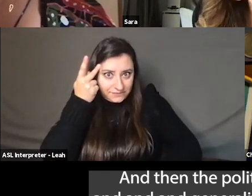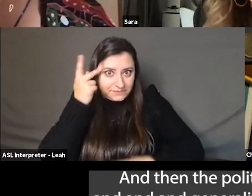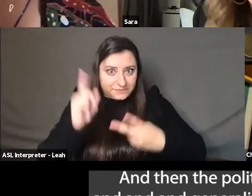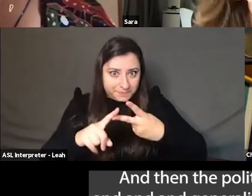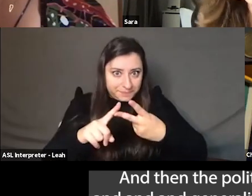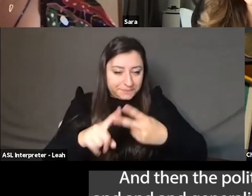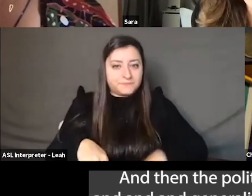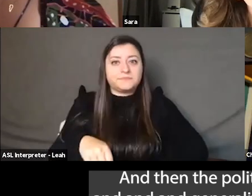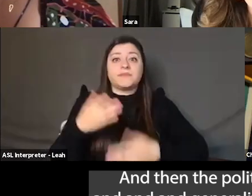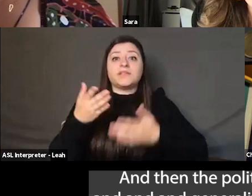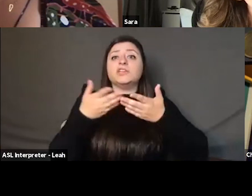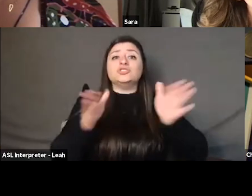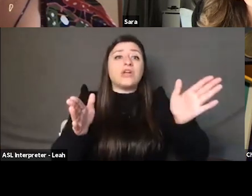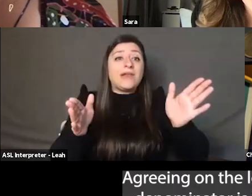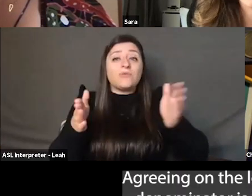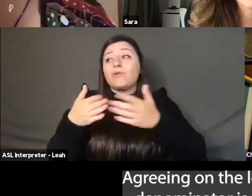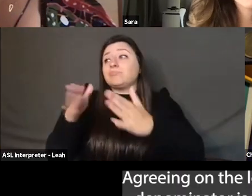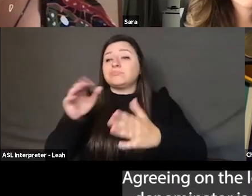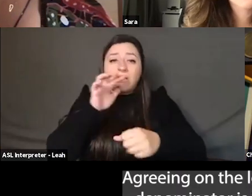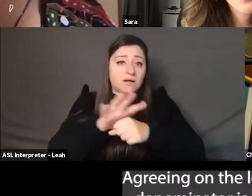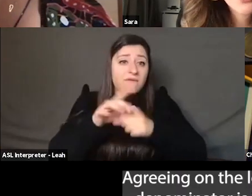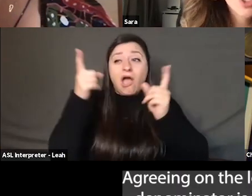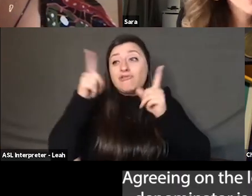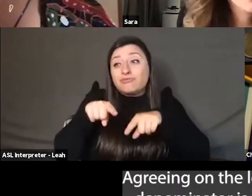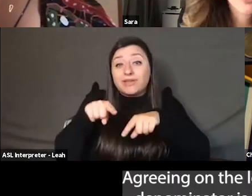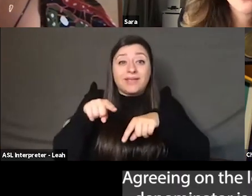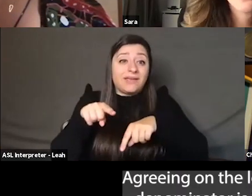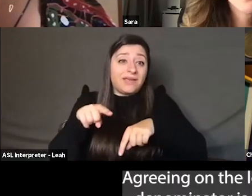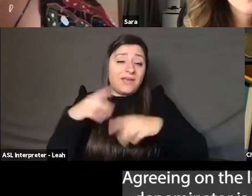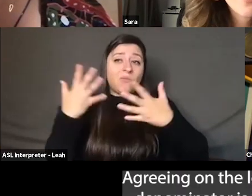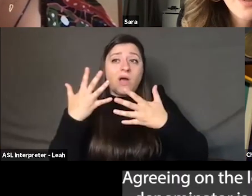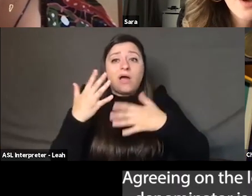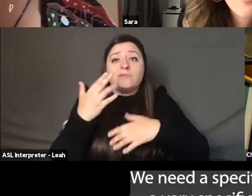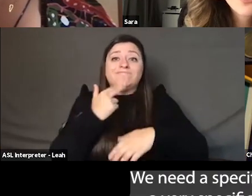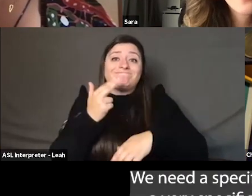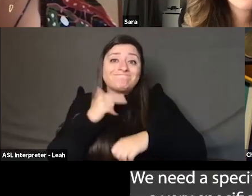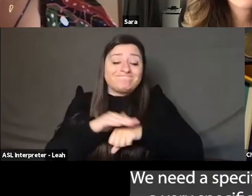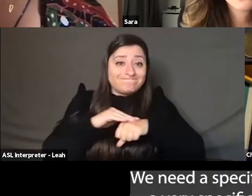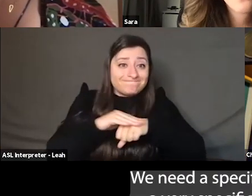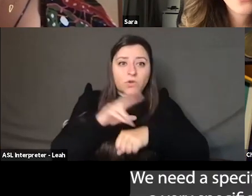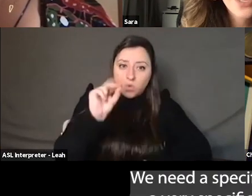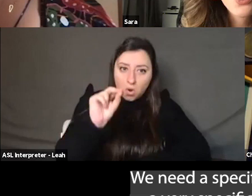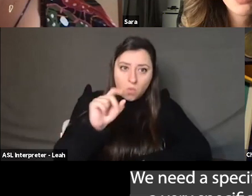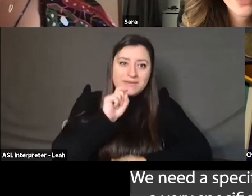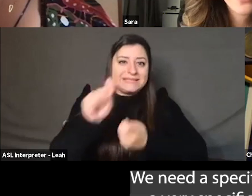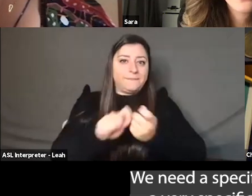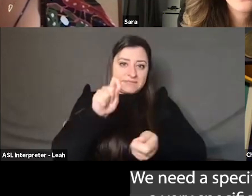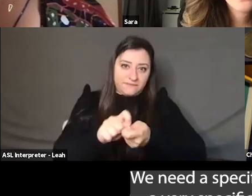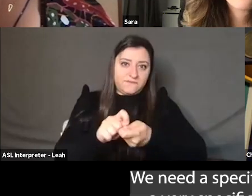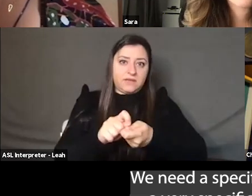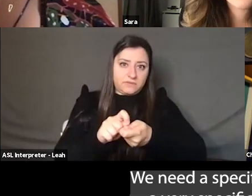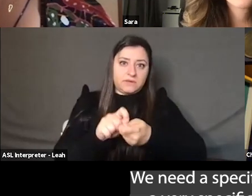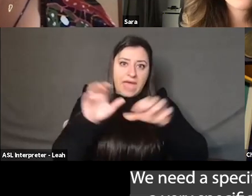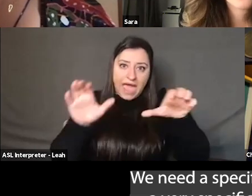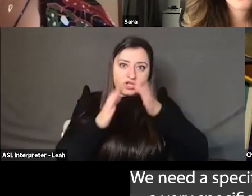And generalities are not enough. Agreeing on the lowest common denominators is not enough. We need a specific action plan,